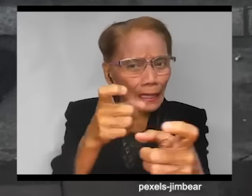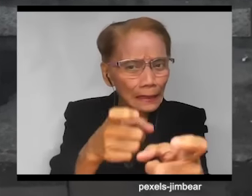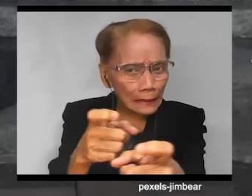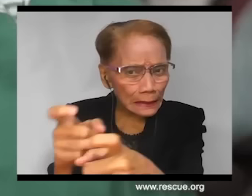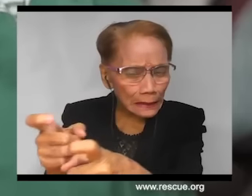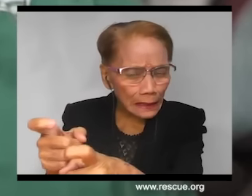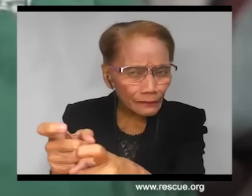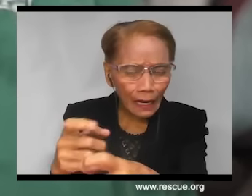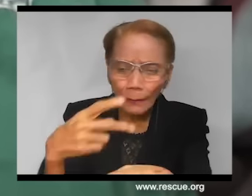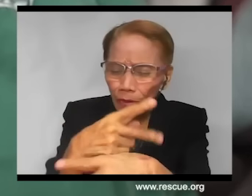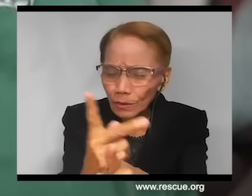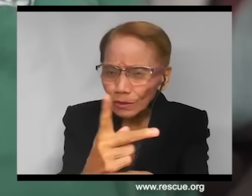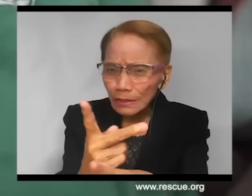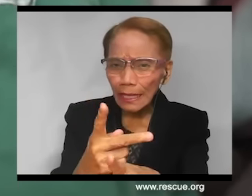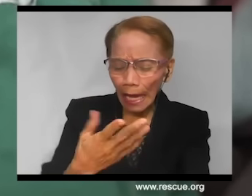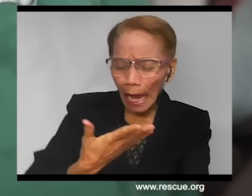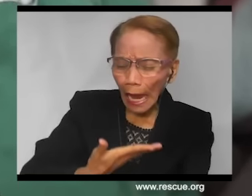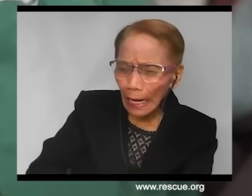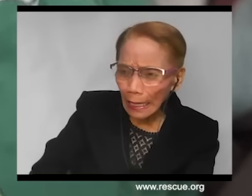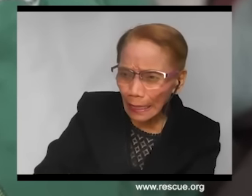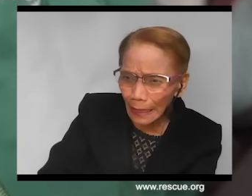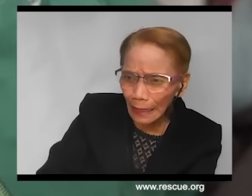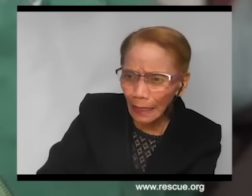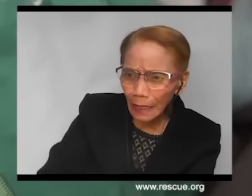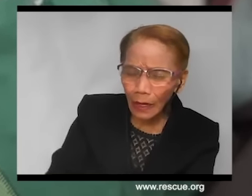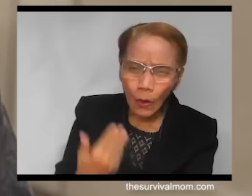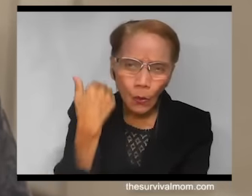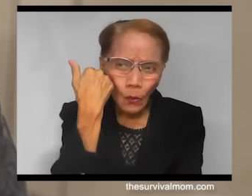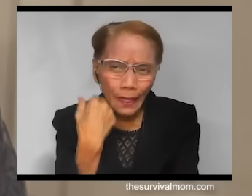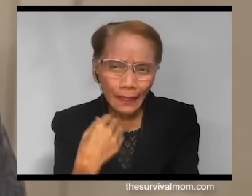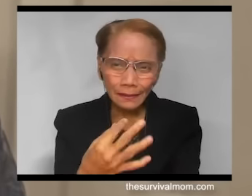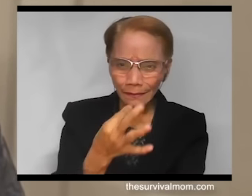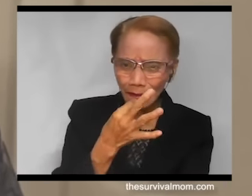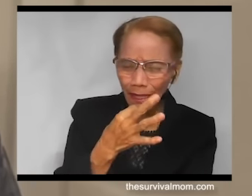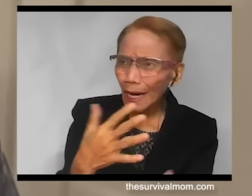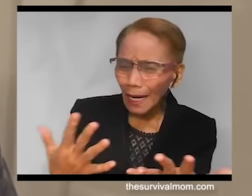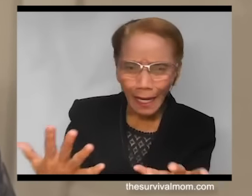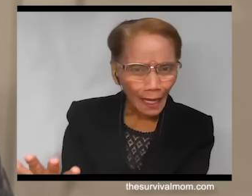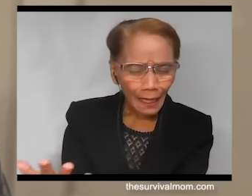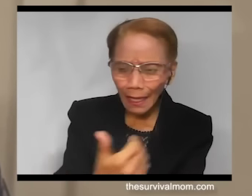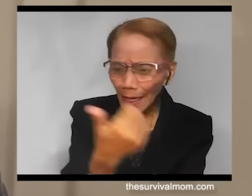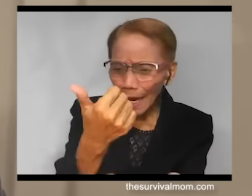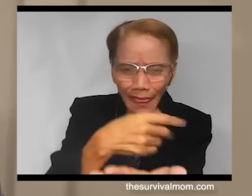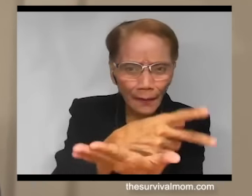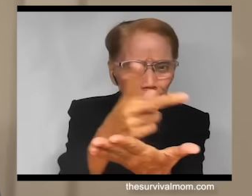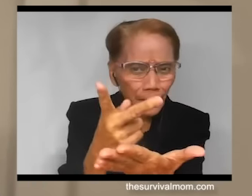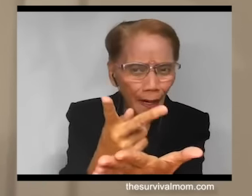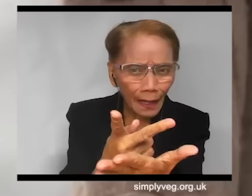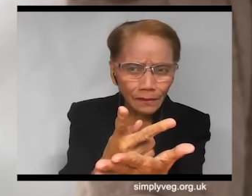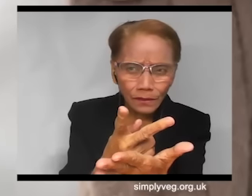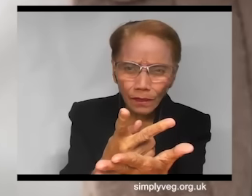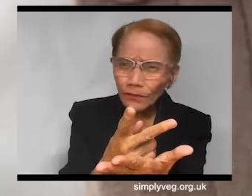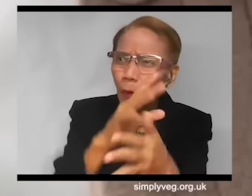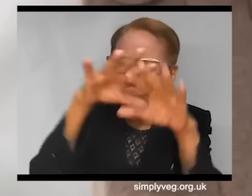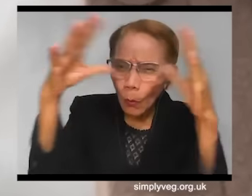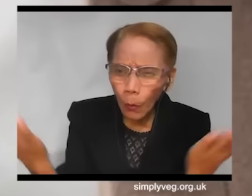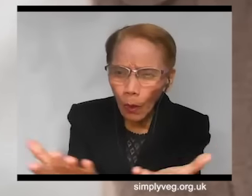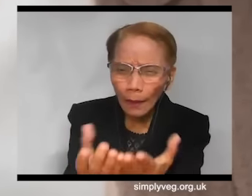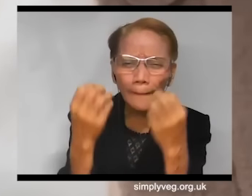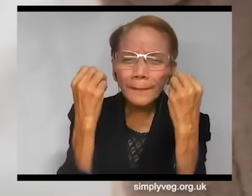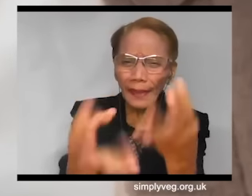hunger, malnutrition, and then, in other parts of the world, so much wasted?